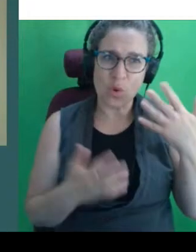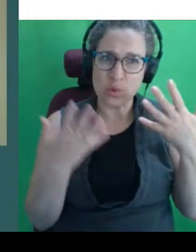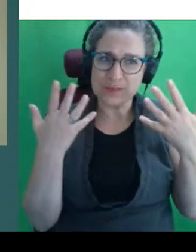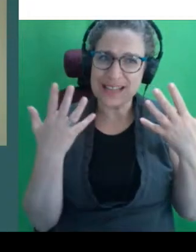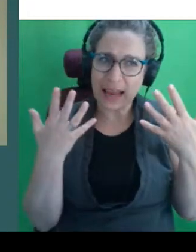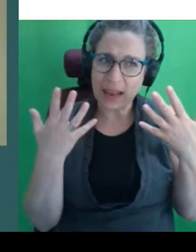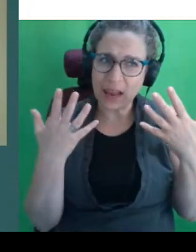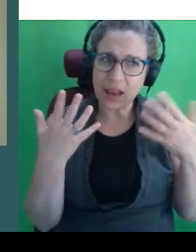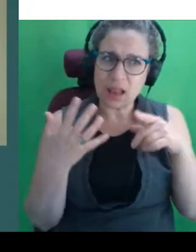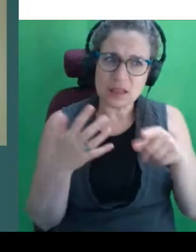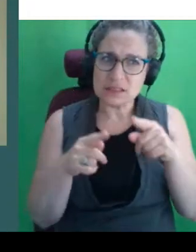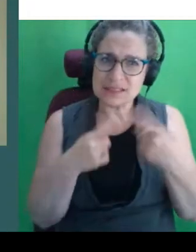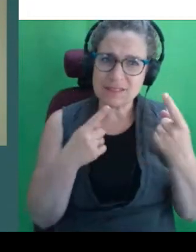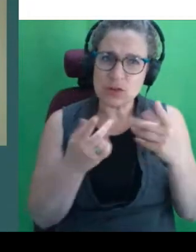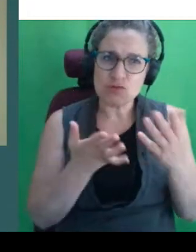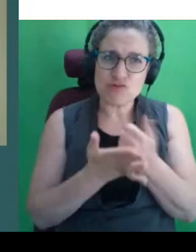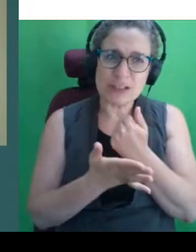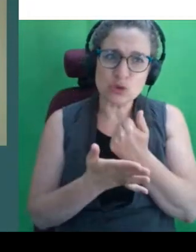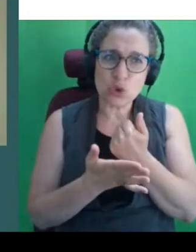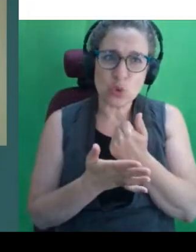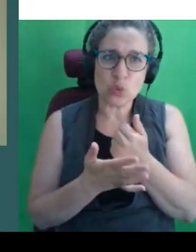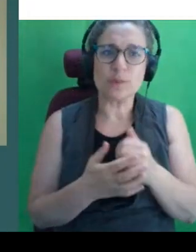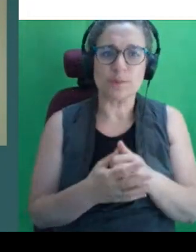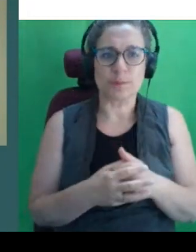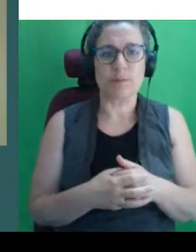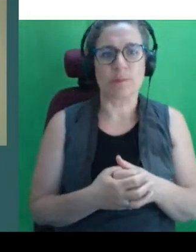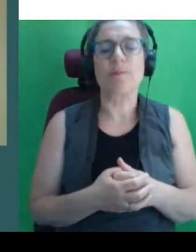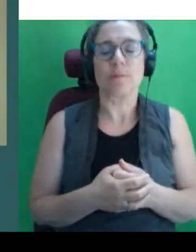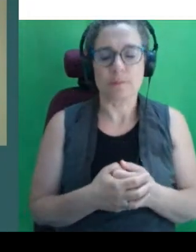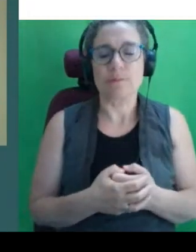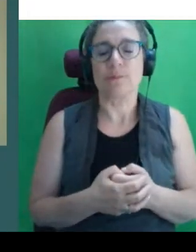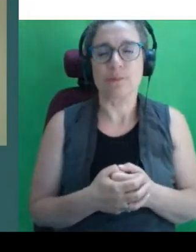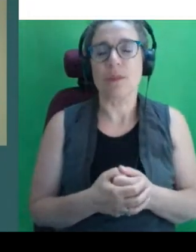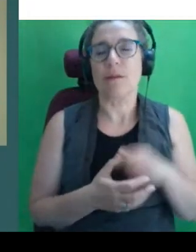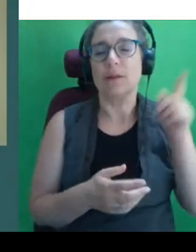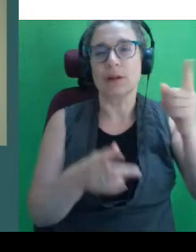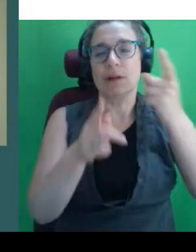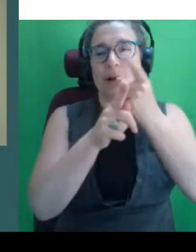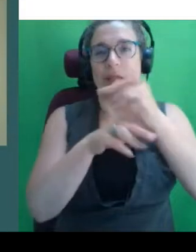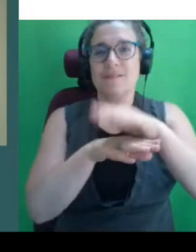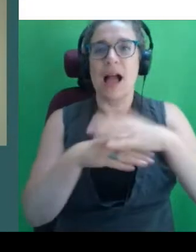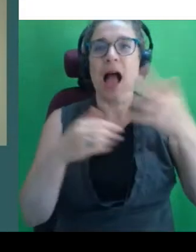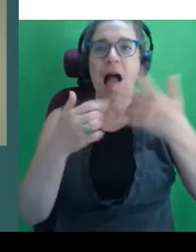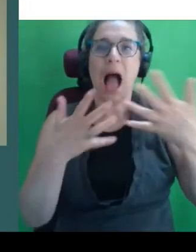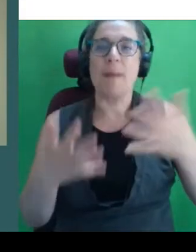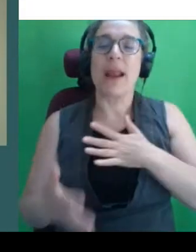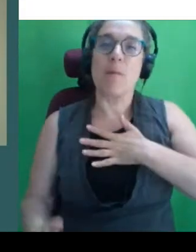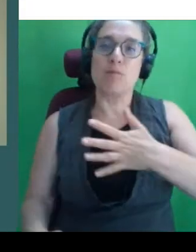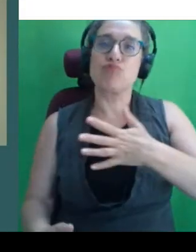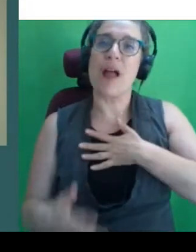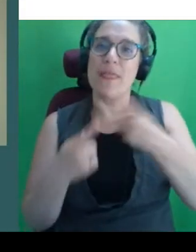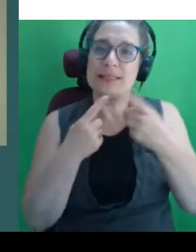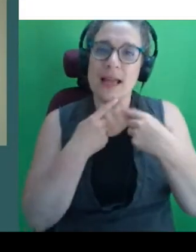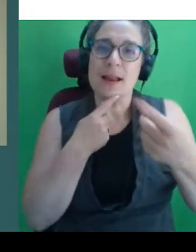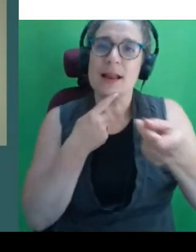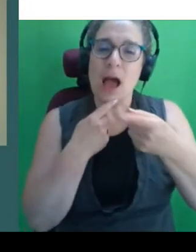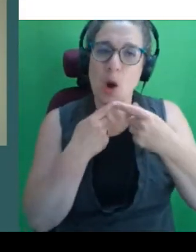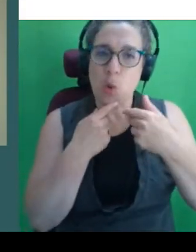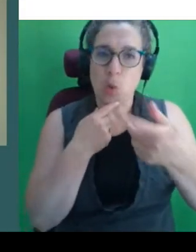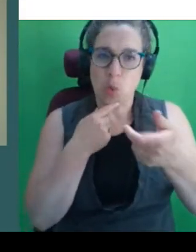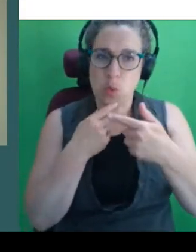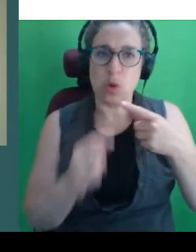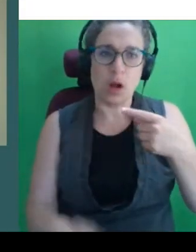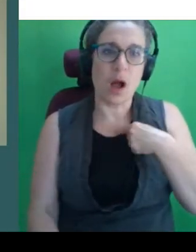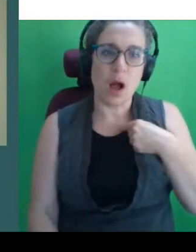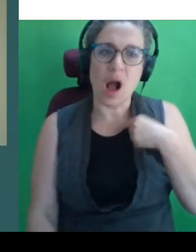medication. So the number, I think the person's referring to the number of breaths in and out. So I think that was a bit of a old